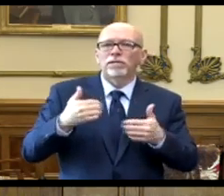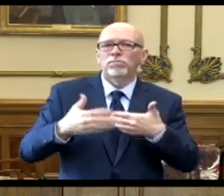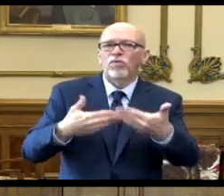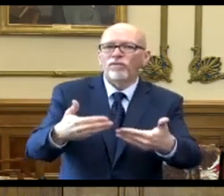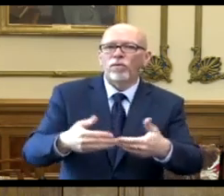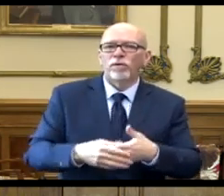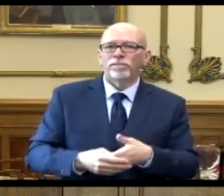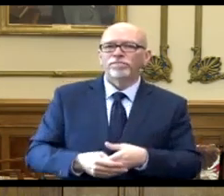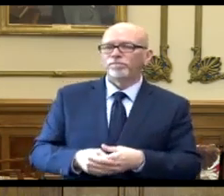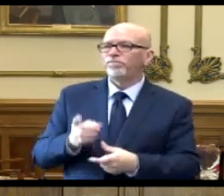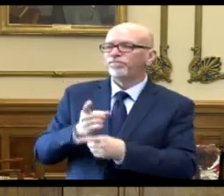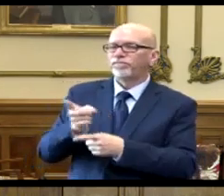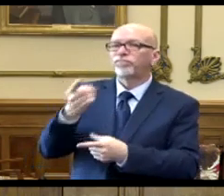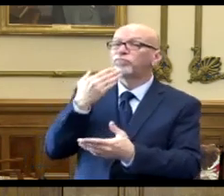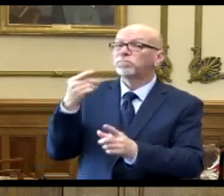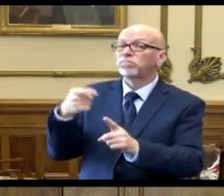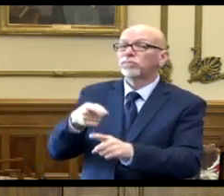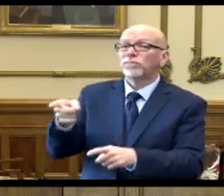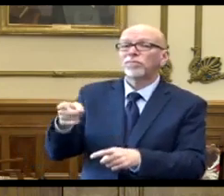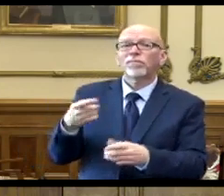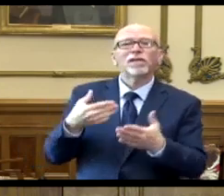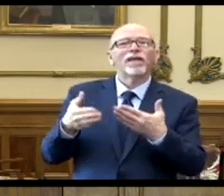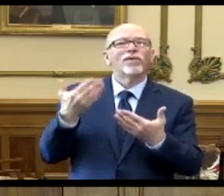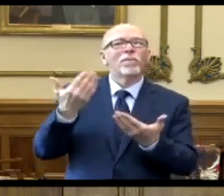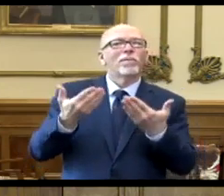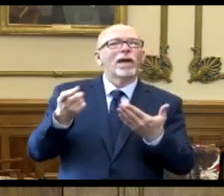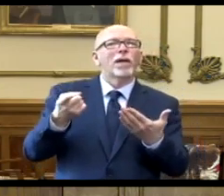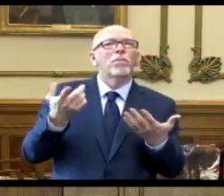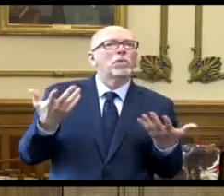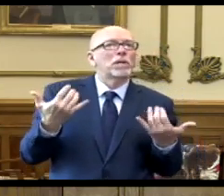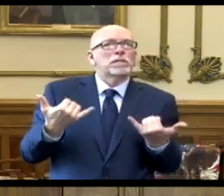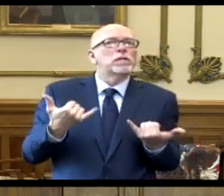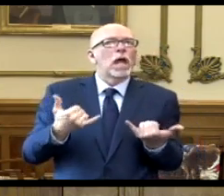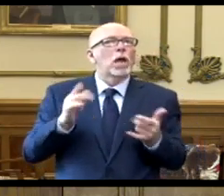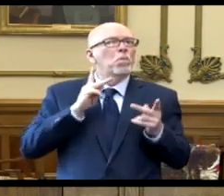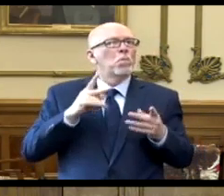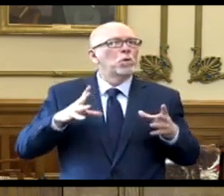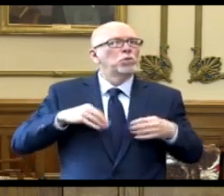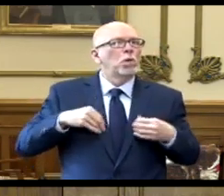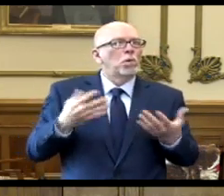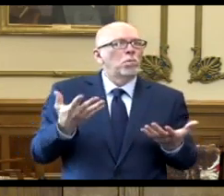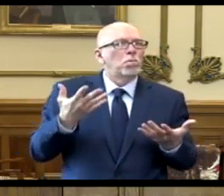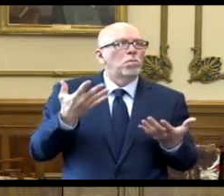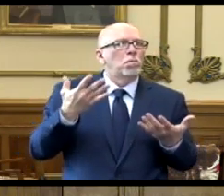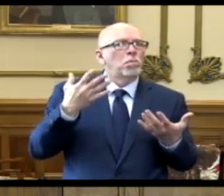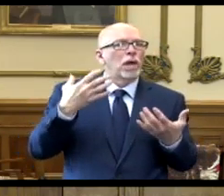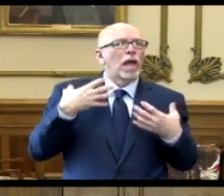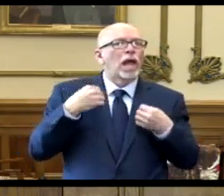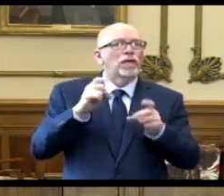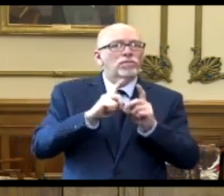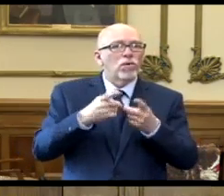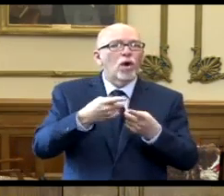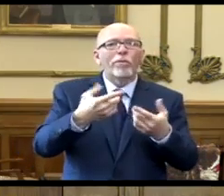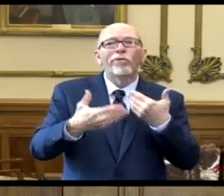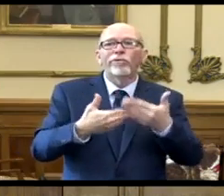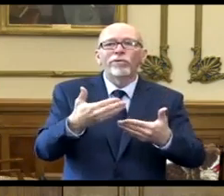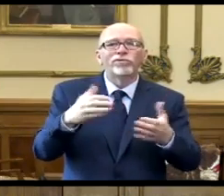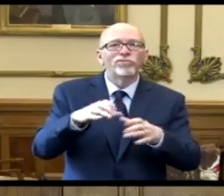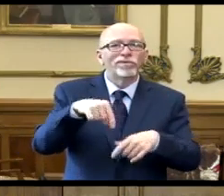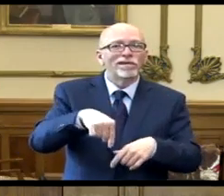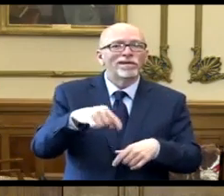I think you make a really good point, is that even though it may be acceptable at this point to be doing all of this as a local health department, and as you mentioned, just